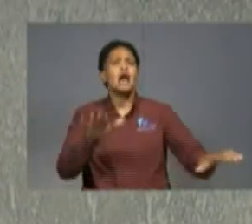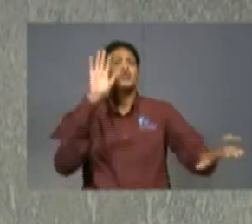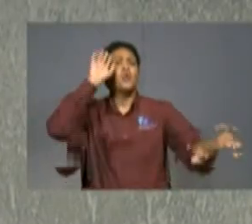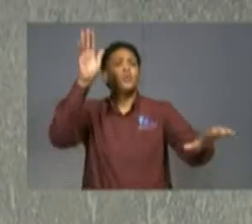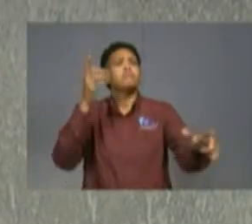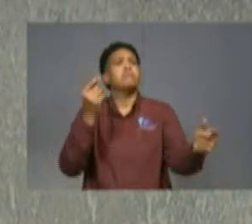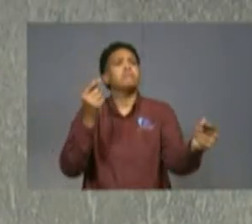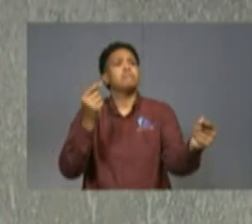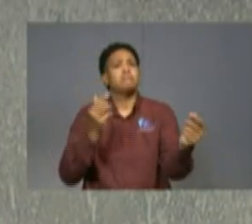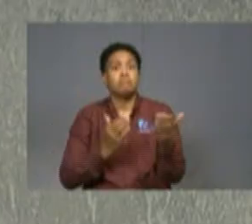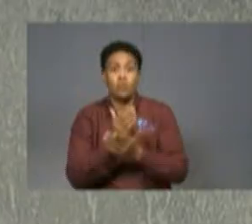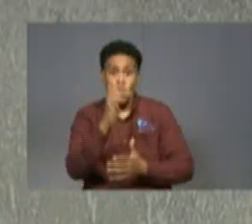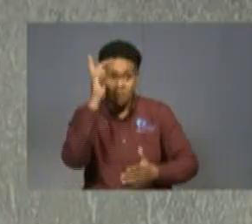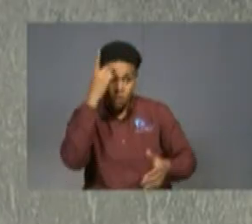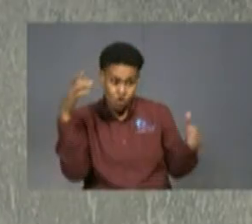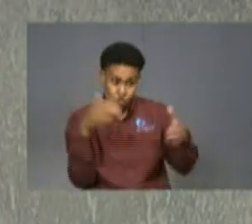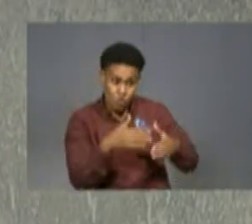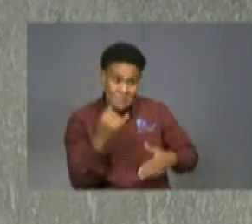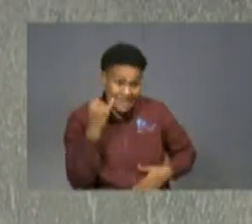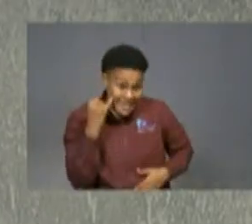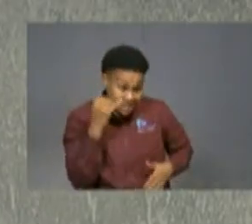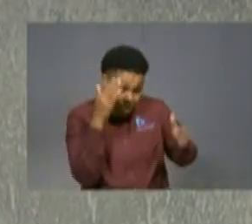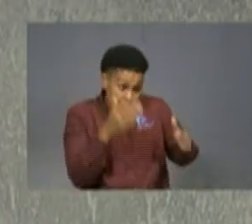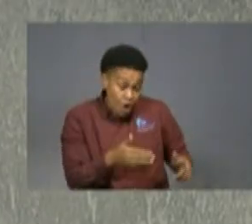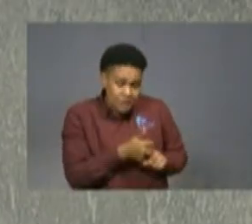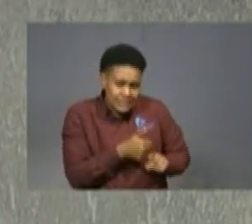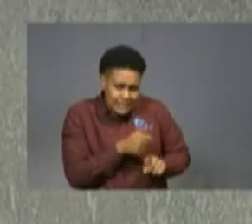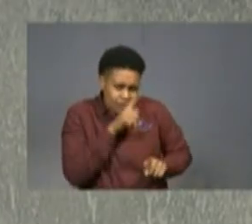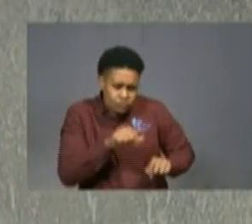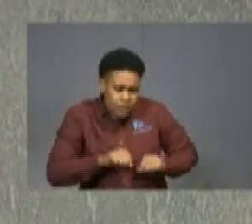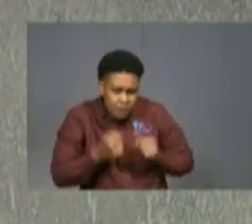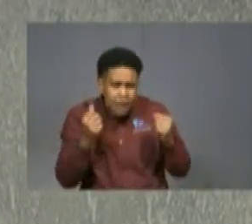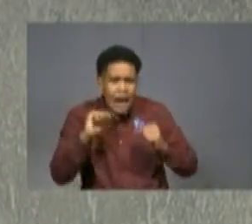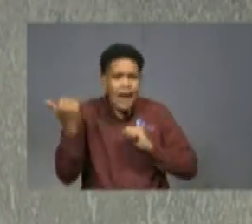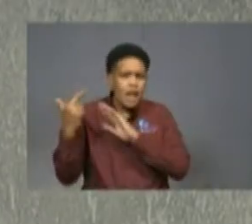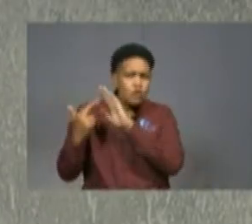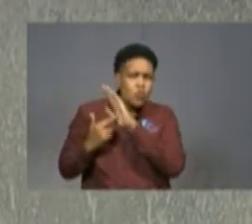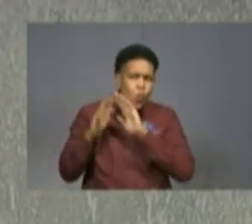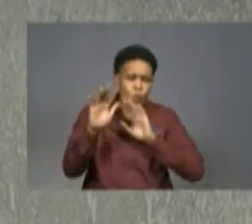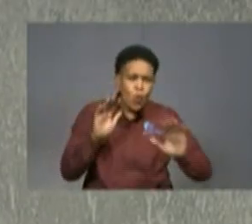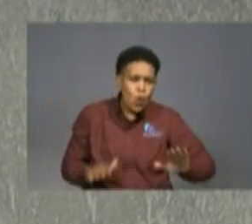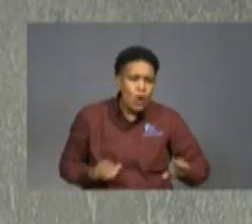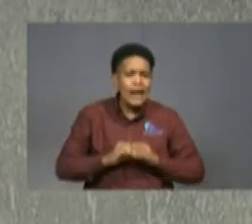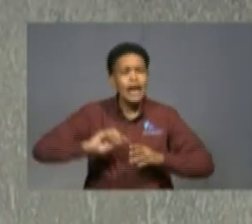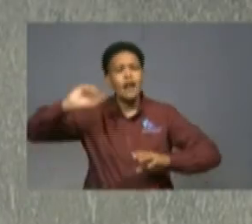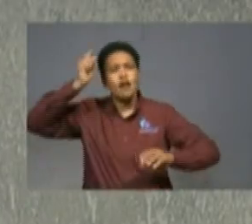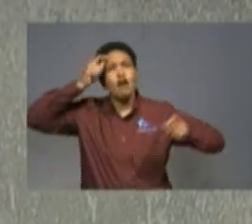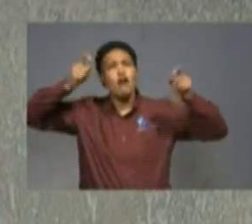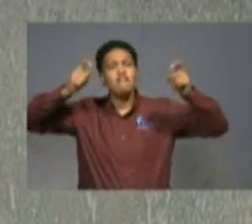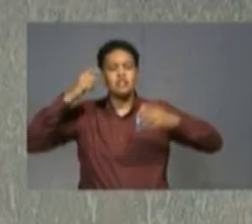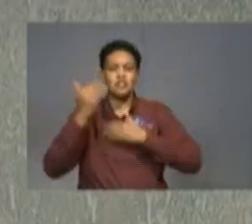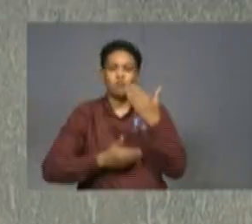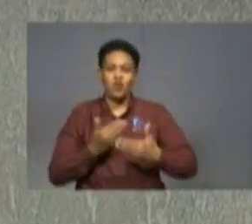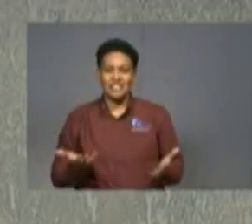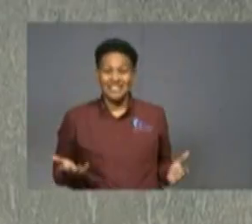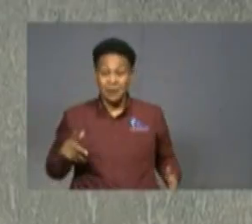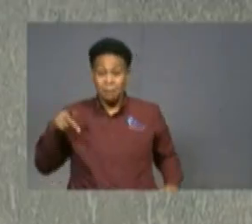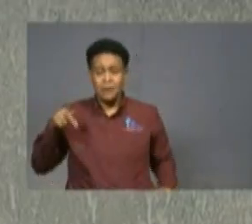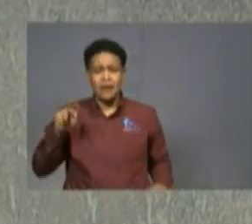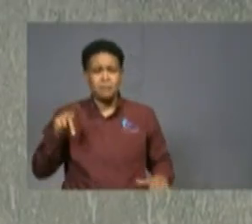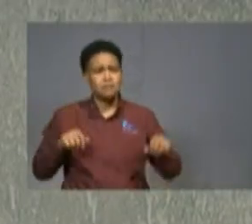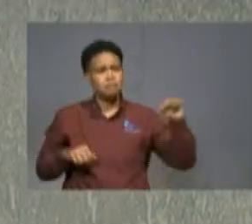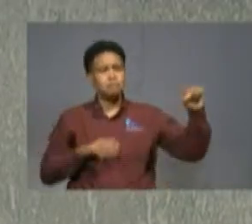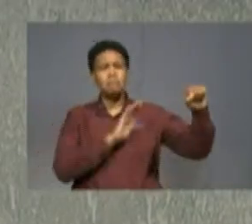out by the party if an individual is to break any of the rules in the governance process. The People's National